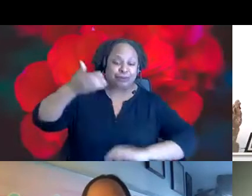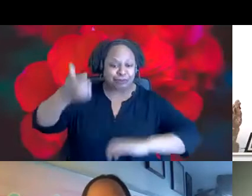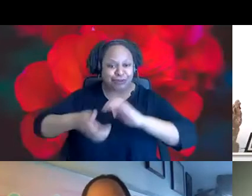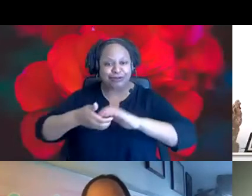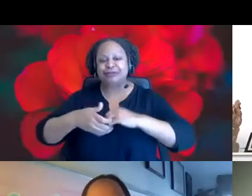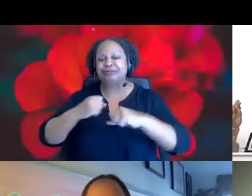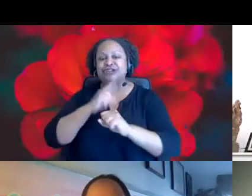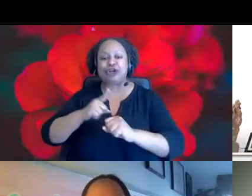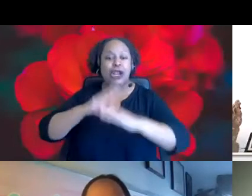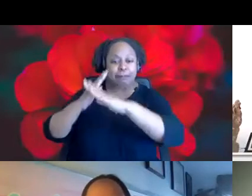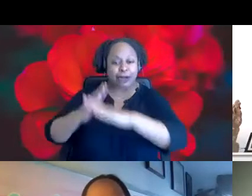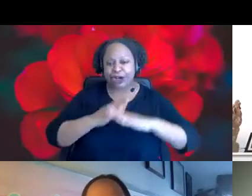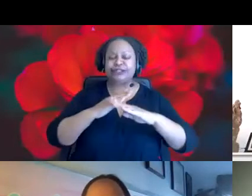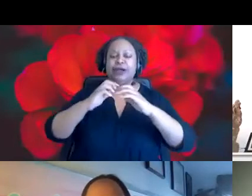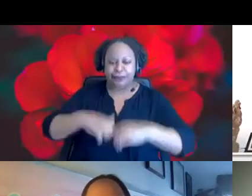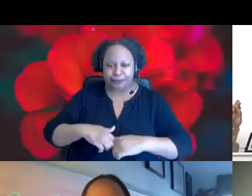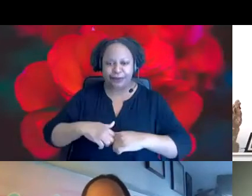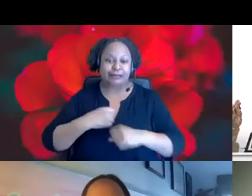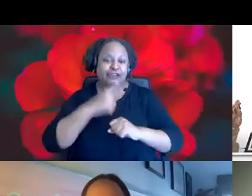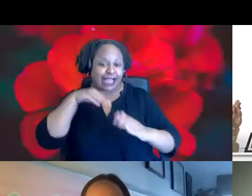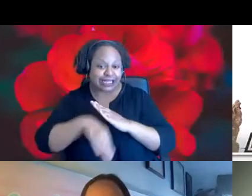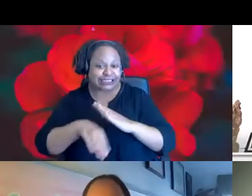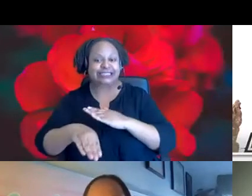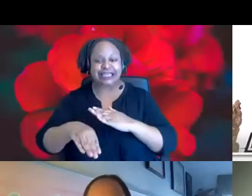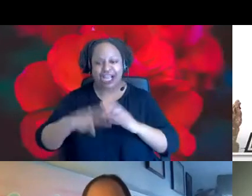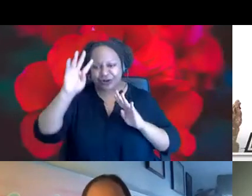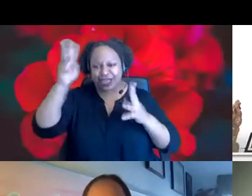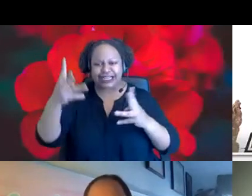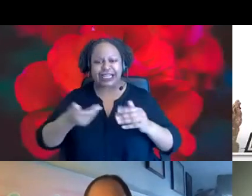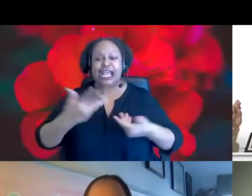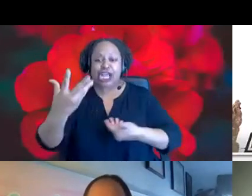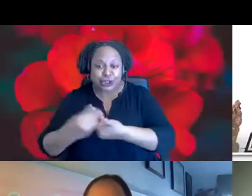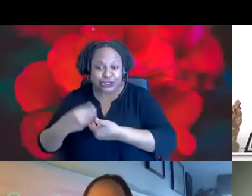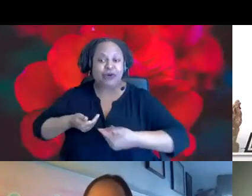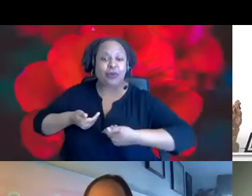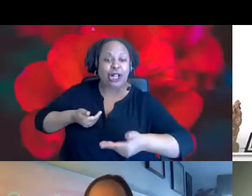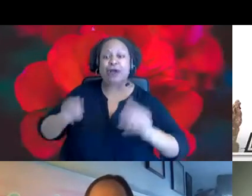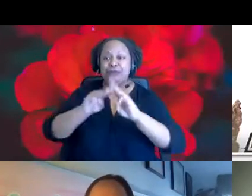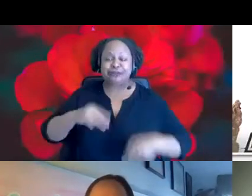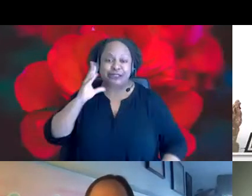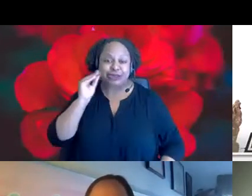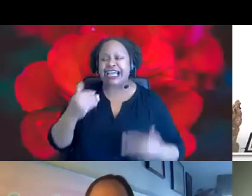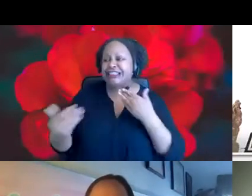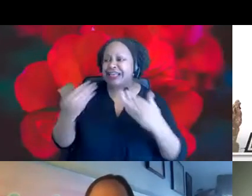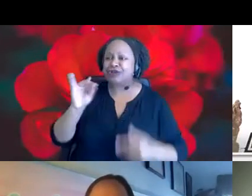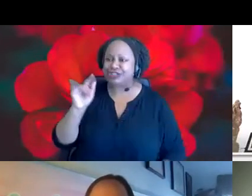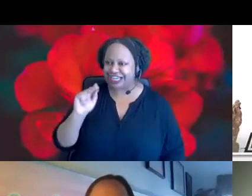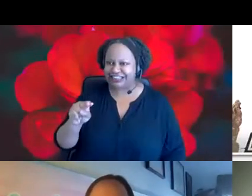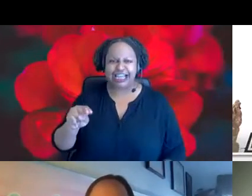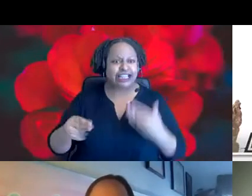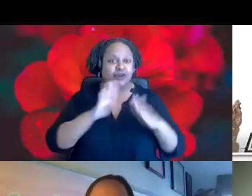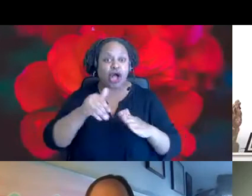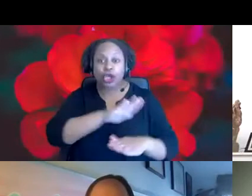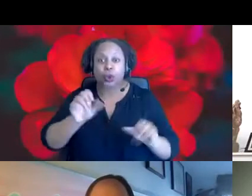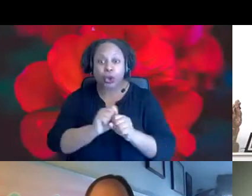and welcoming museum experiences. Welcome, Jacqueline. Thank you so much for all the work you all do.